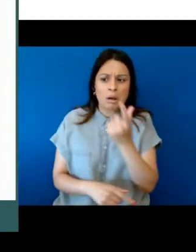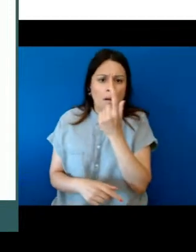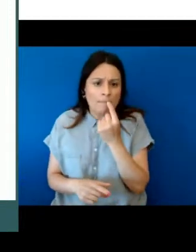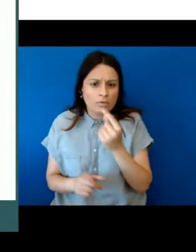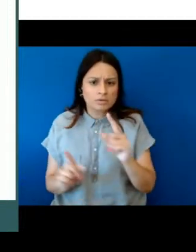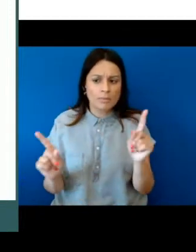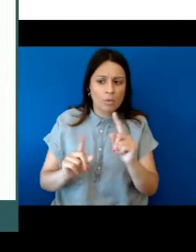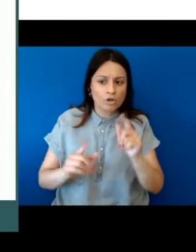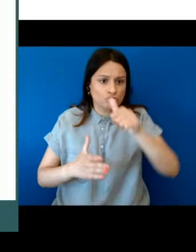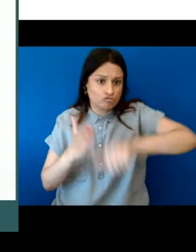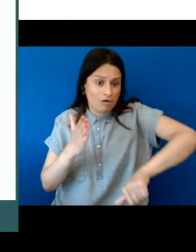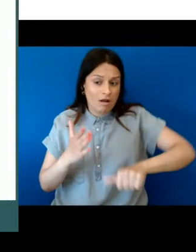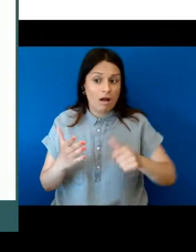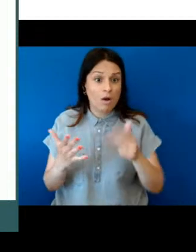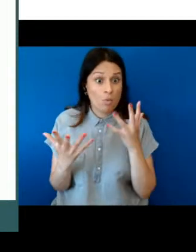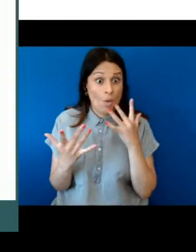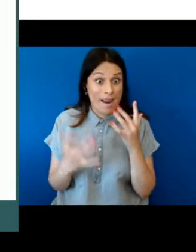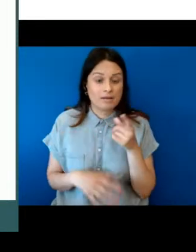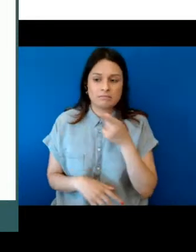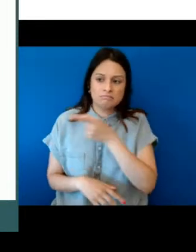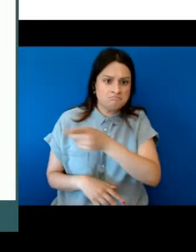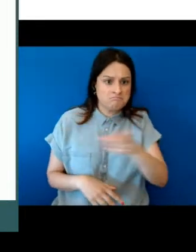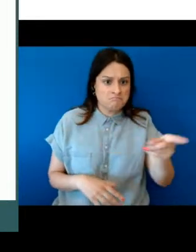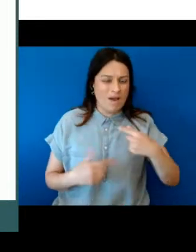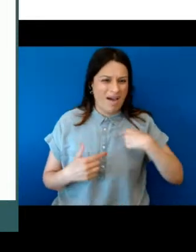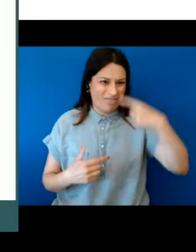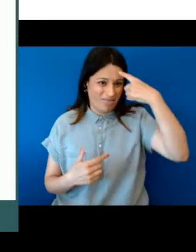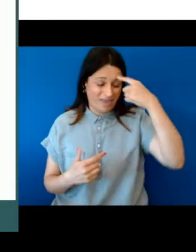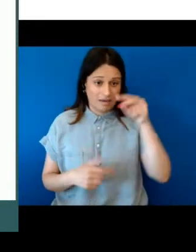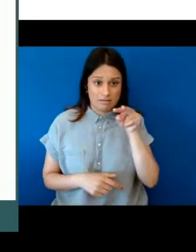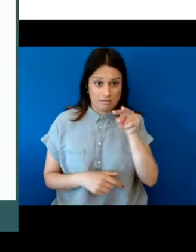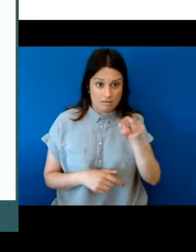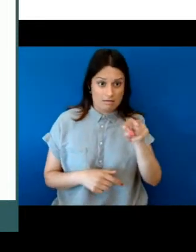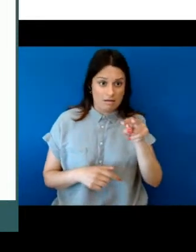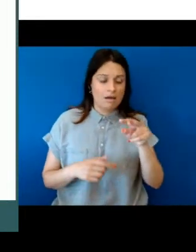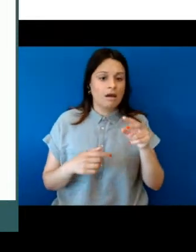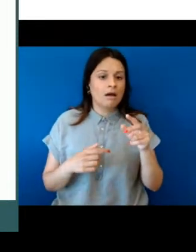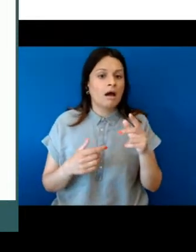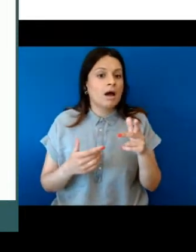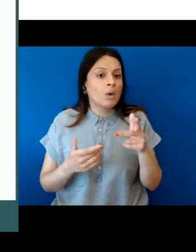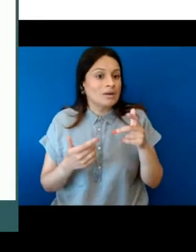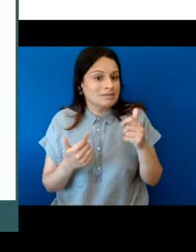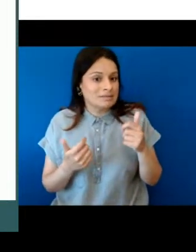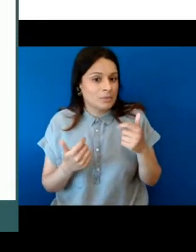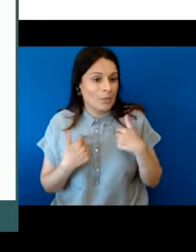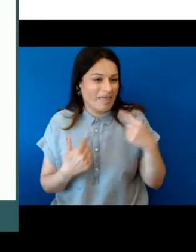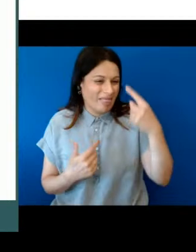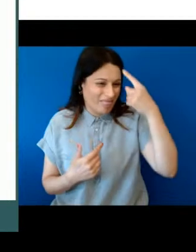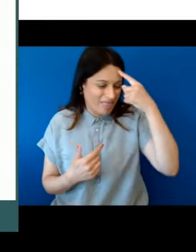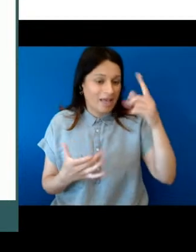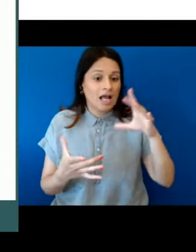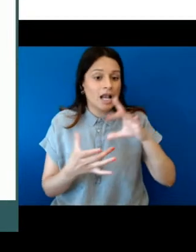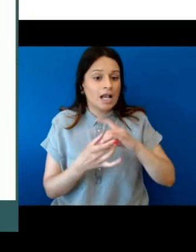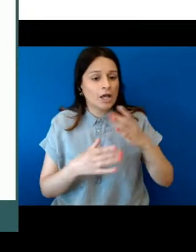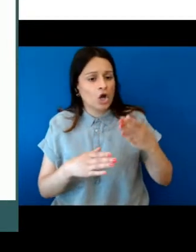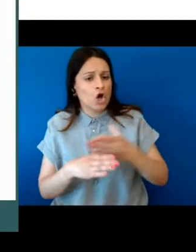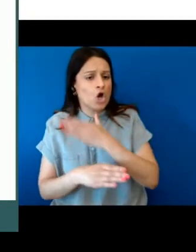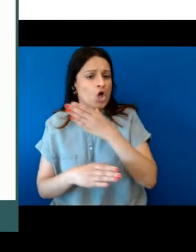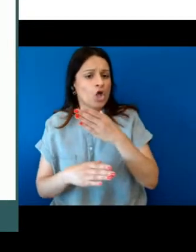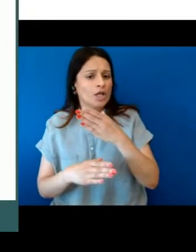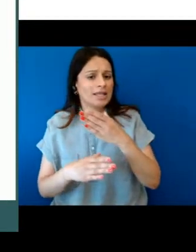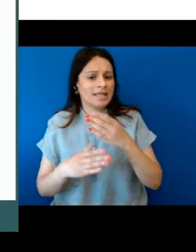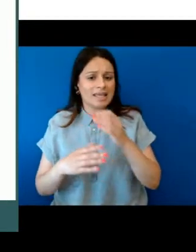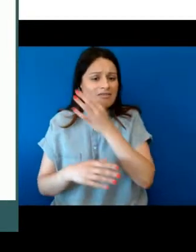could be. As you can see from this, we typically think about the early flowering trees in March